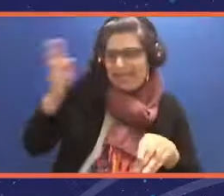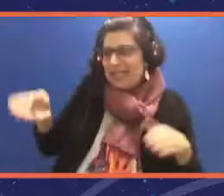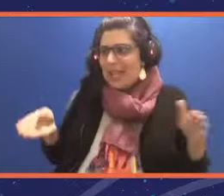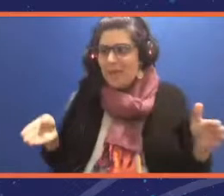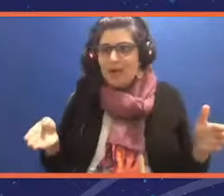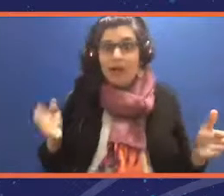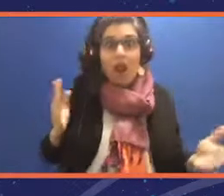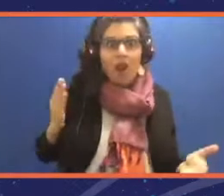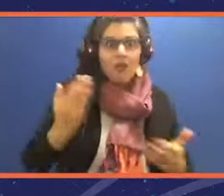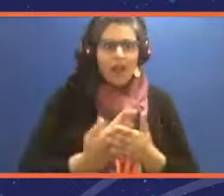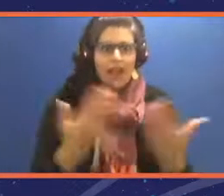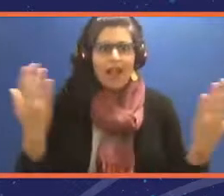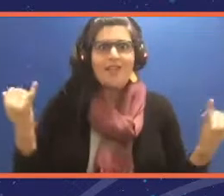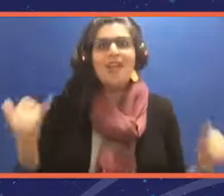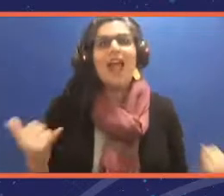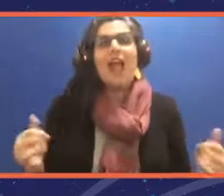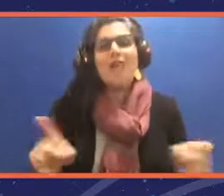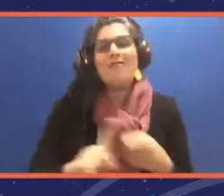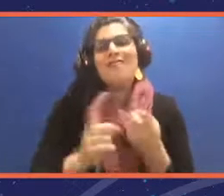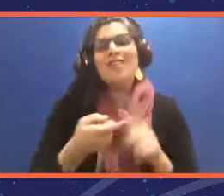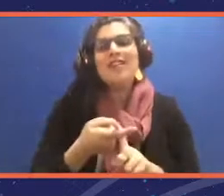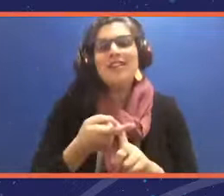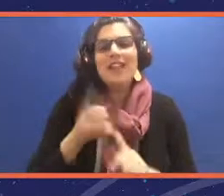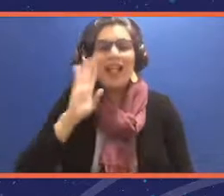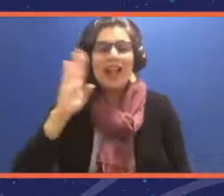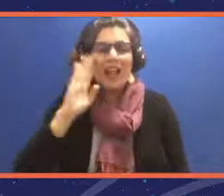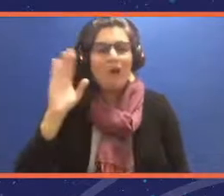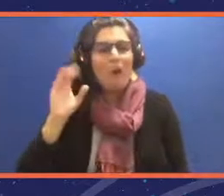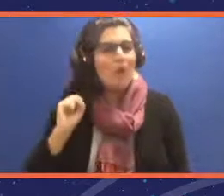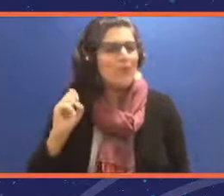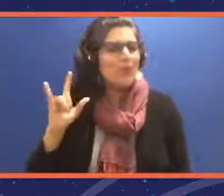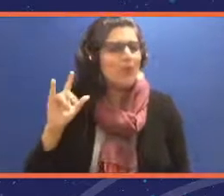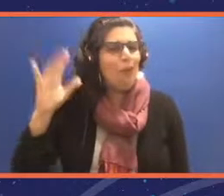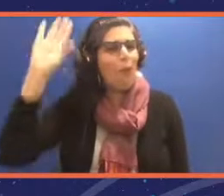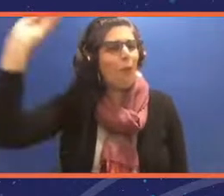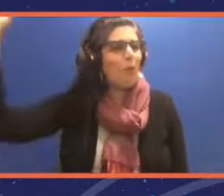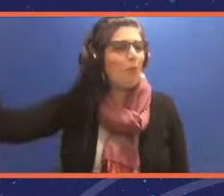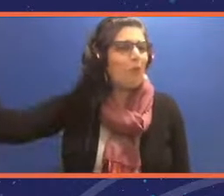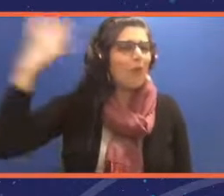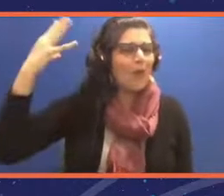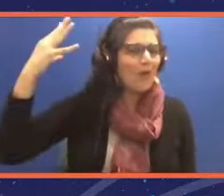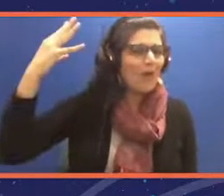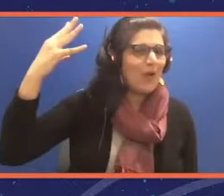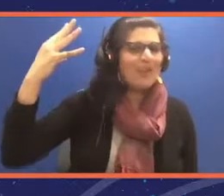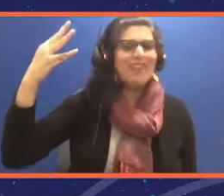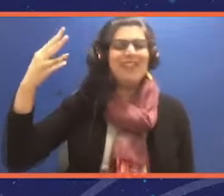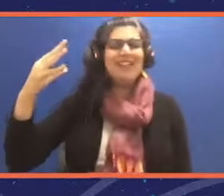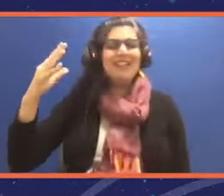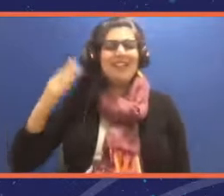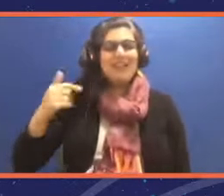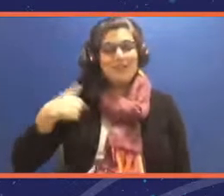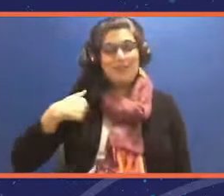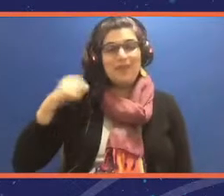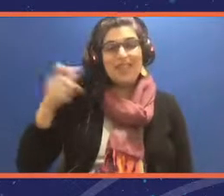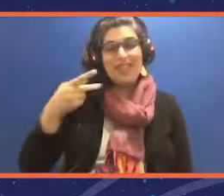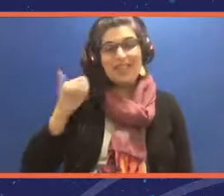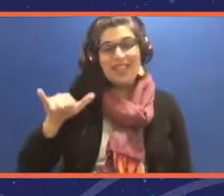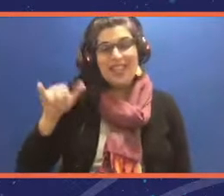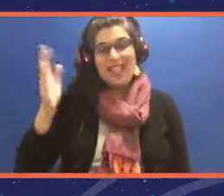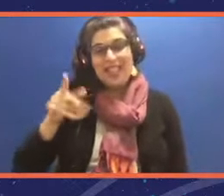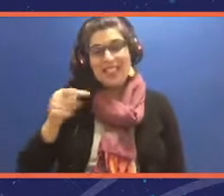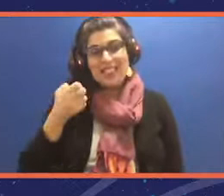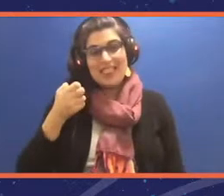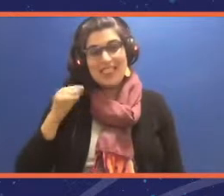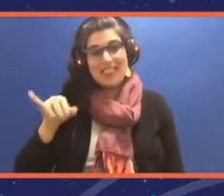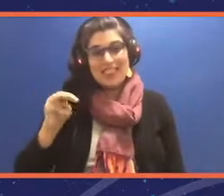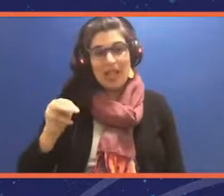friends. Hi, my name is Sol. I am sun. It means sun. My pronouns are they, them, and I'll be